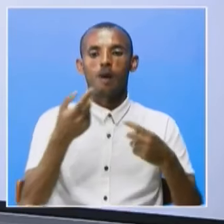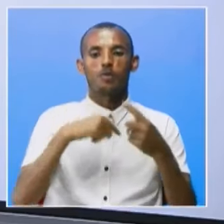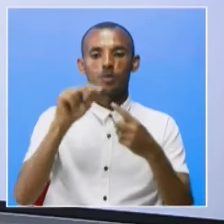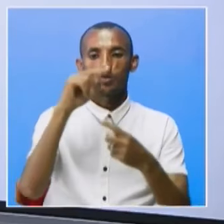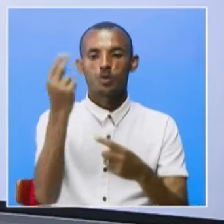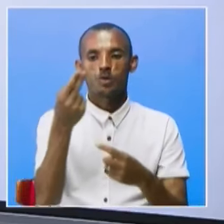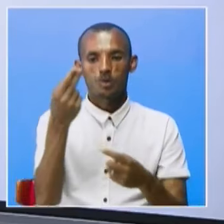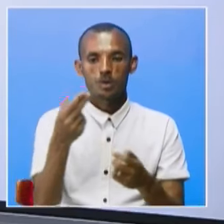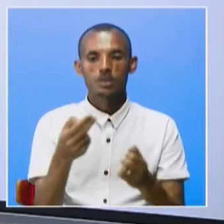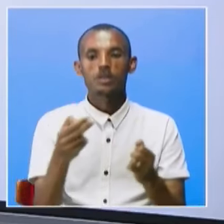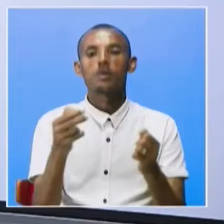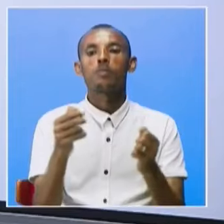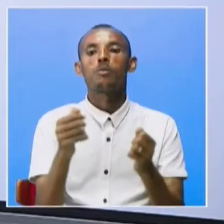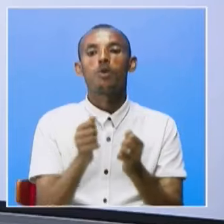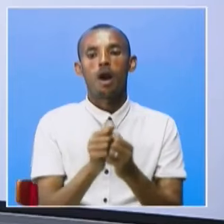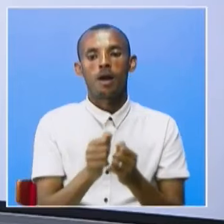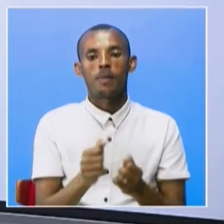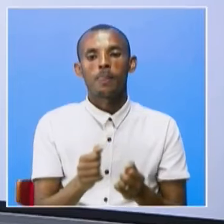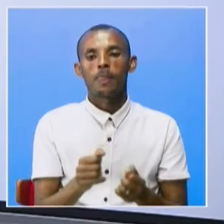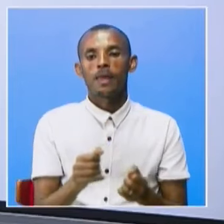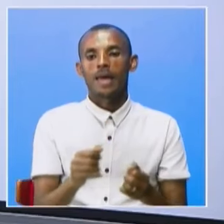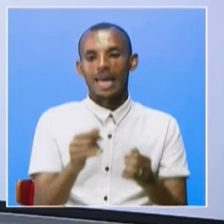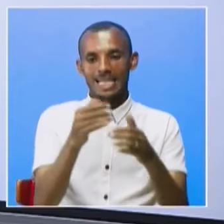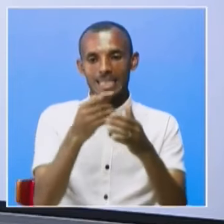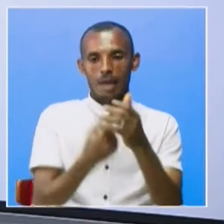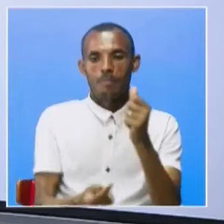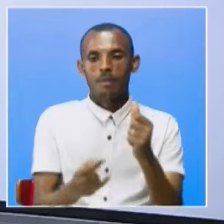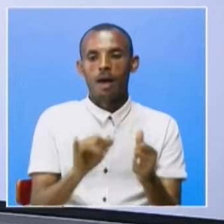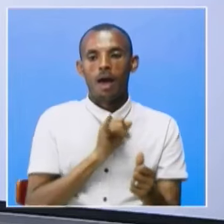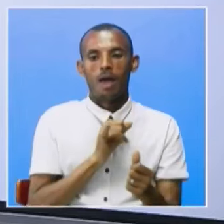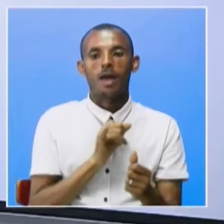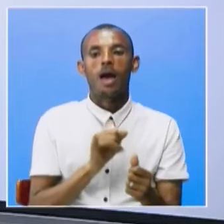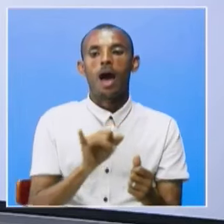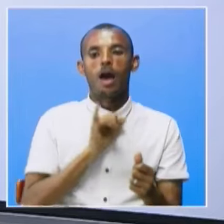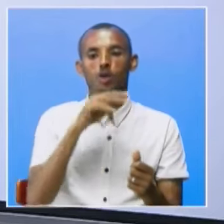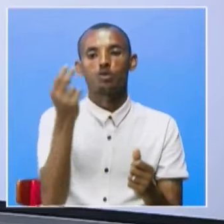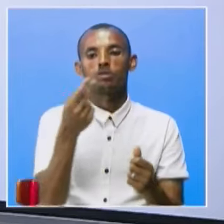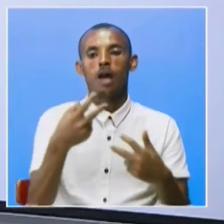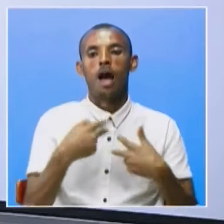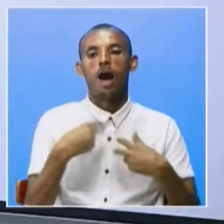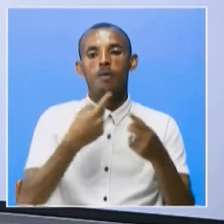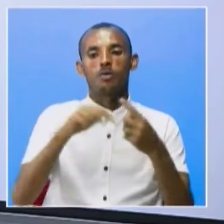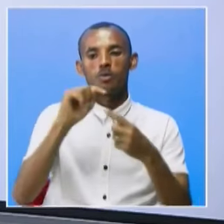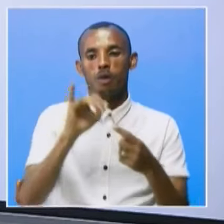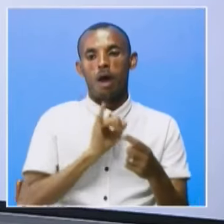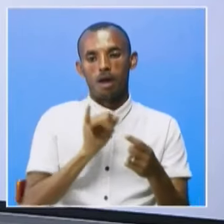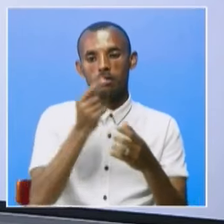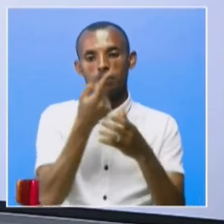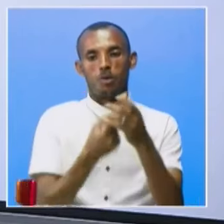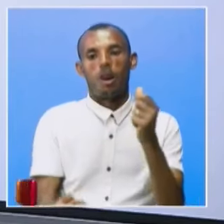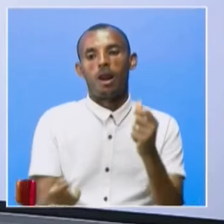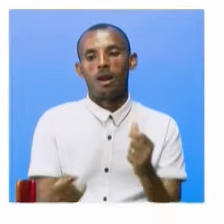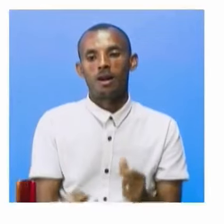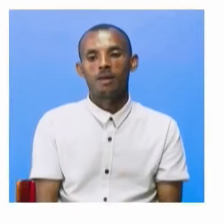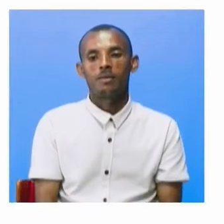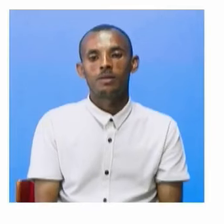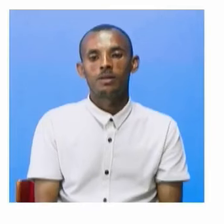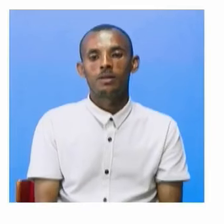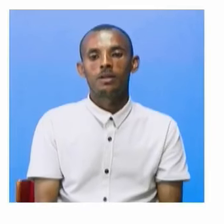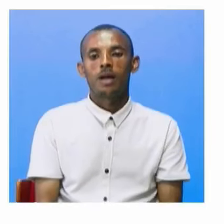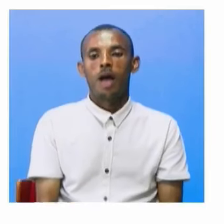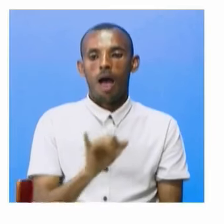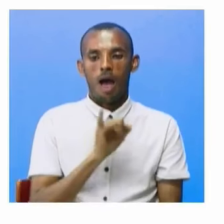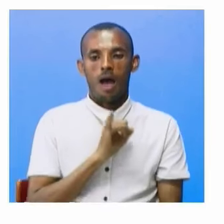subjects, except I. Actually, I uses have to, but it's not plural. You know it, right? Good. So, for